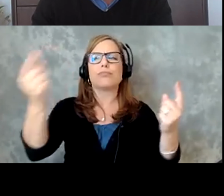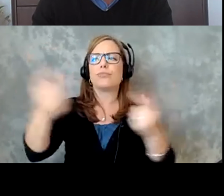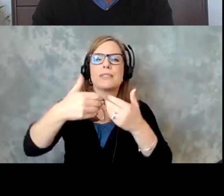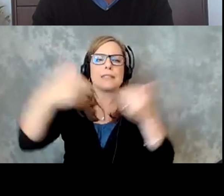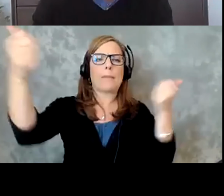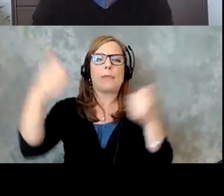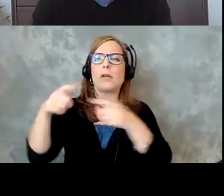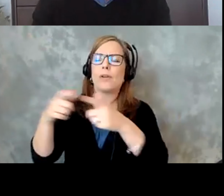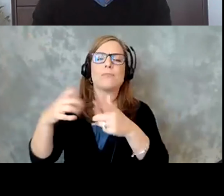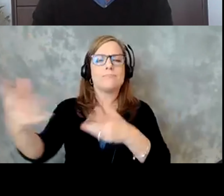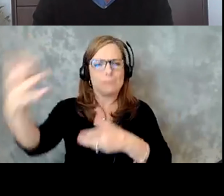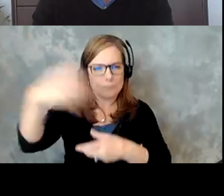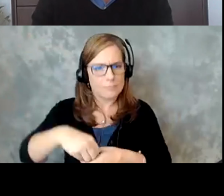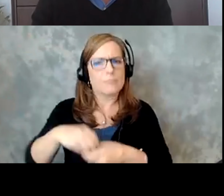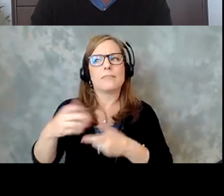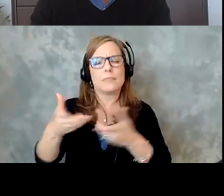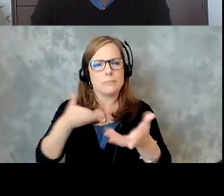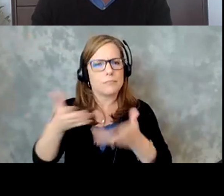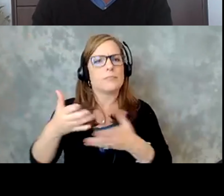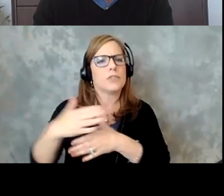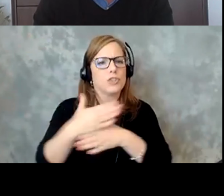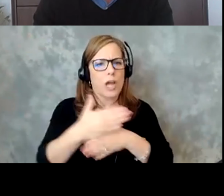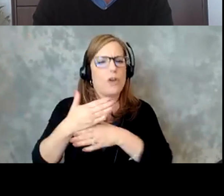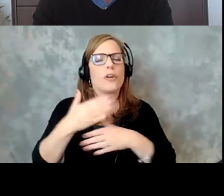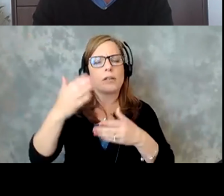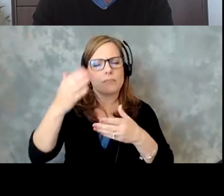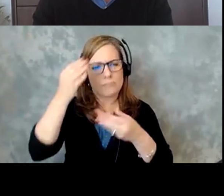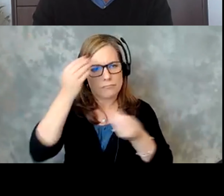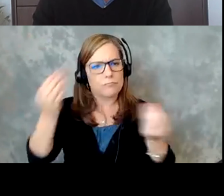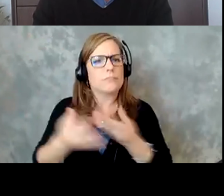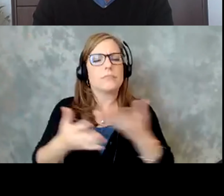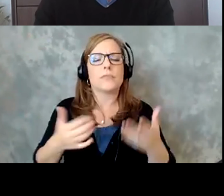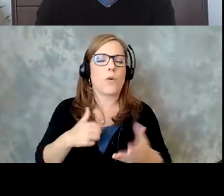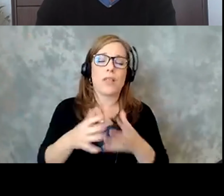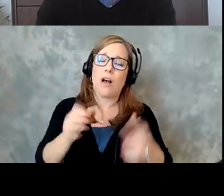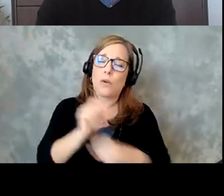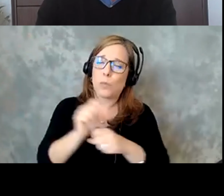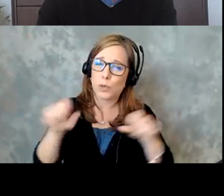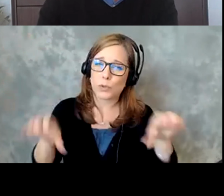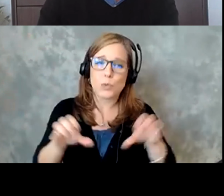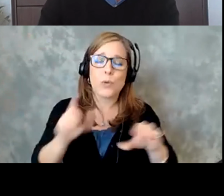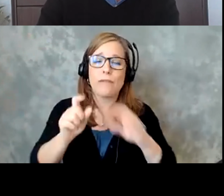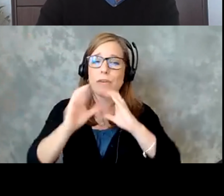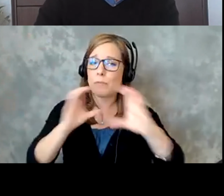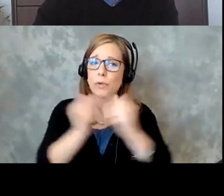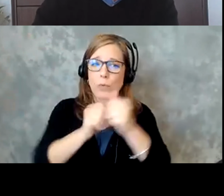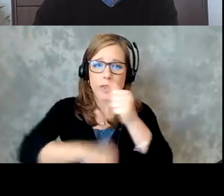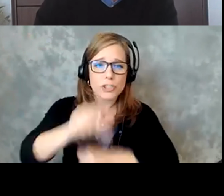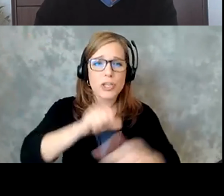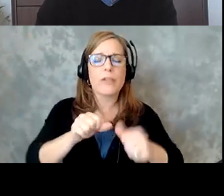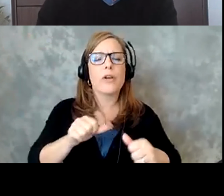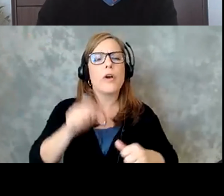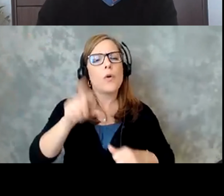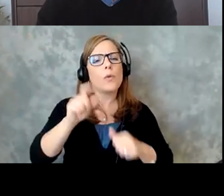delivery. But there is still a lot of work to do. We still have to communicate with each other, share really the best practices on